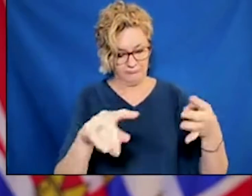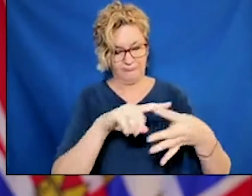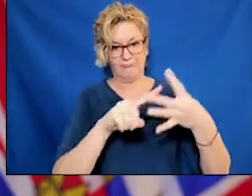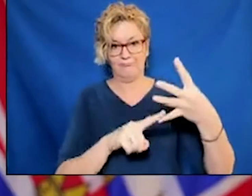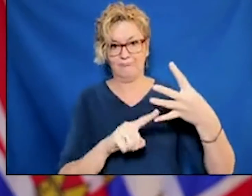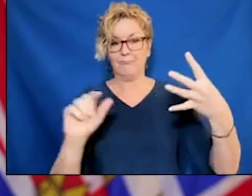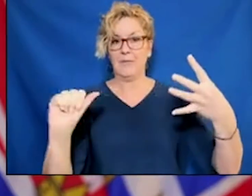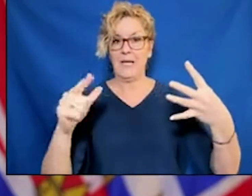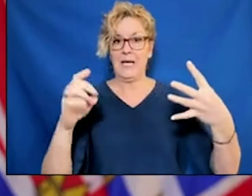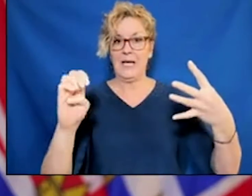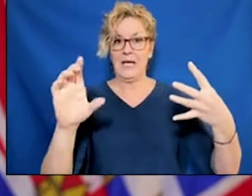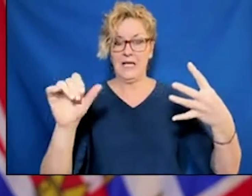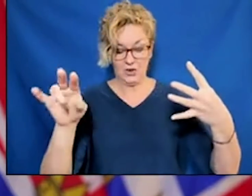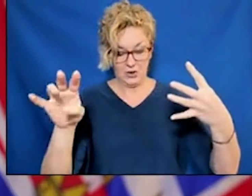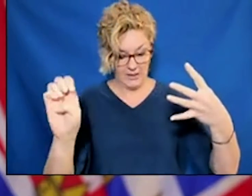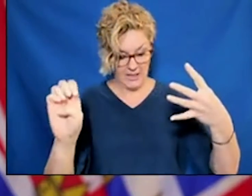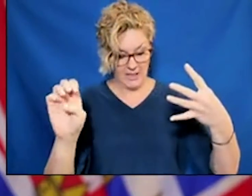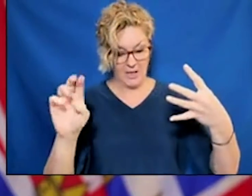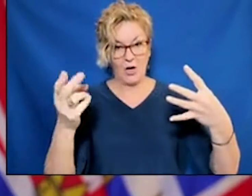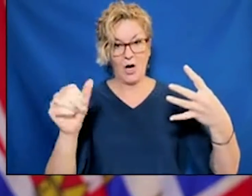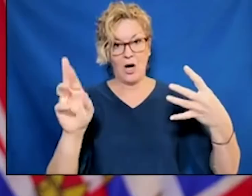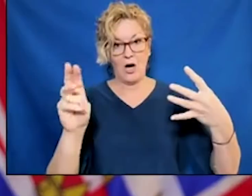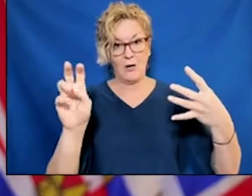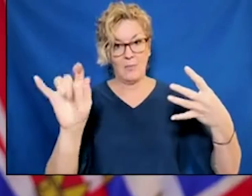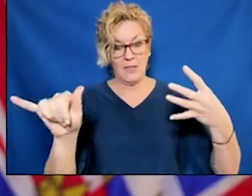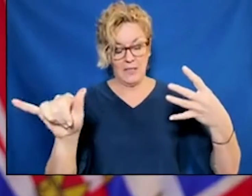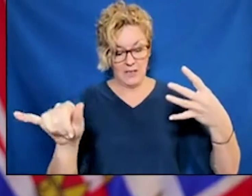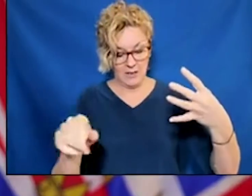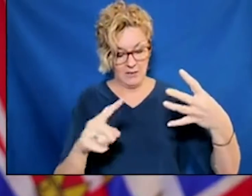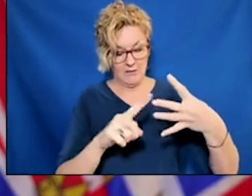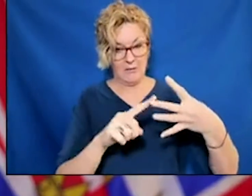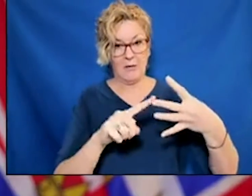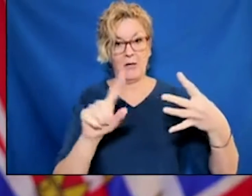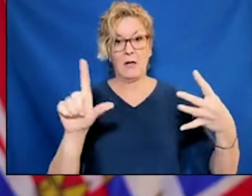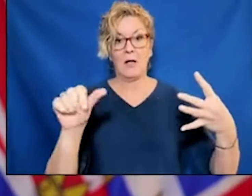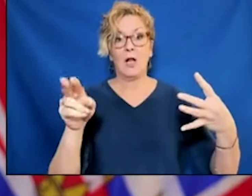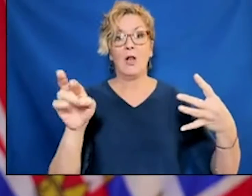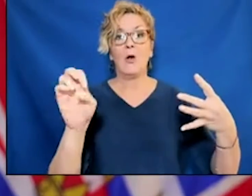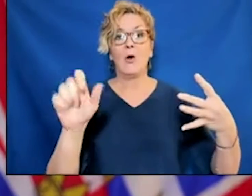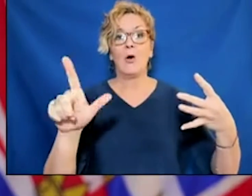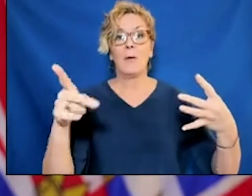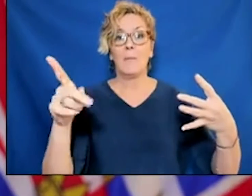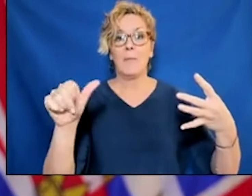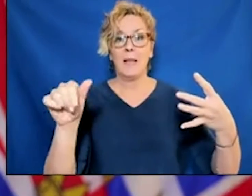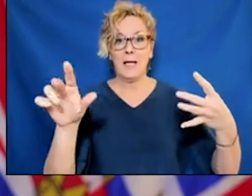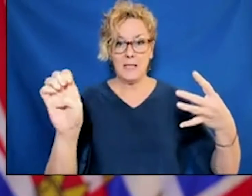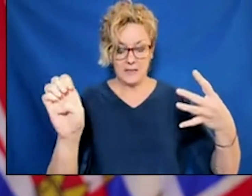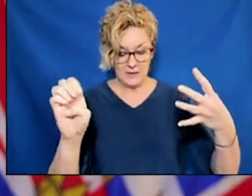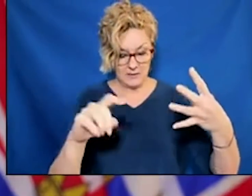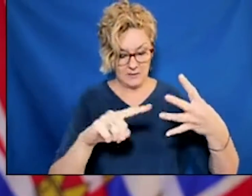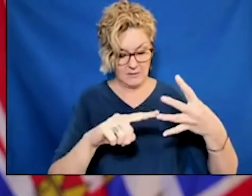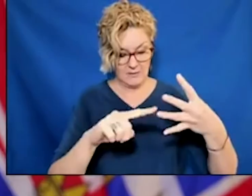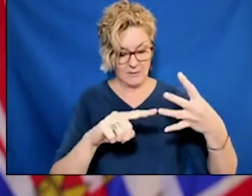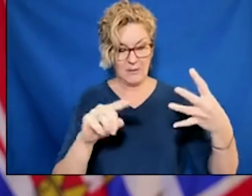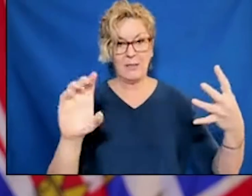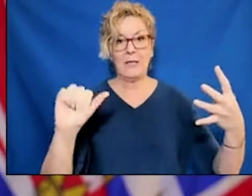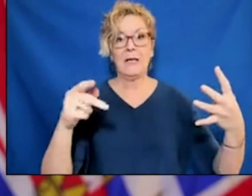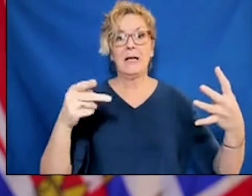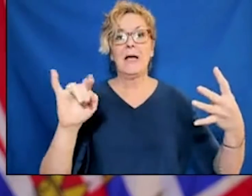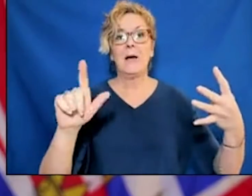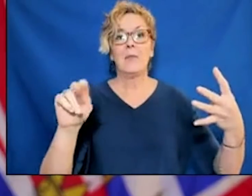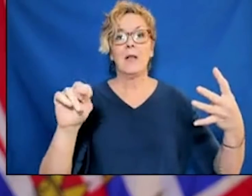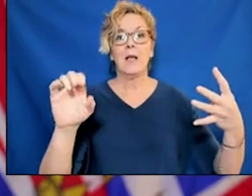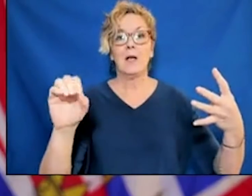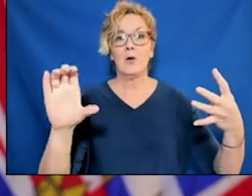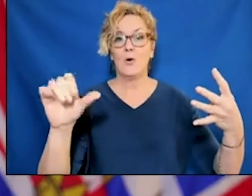Health. And we are very thankful that McKinney Place has been under control. That was a very challenging outbreak in